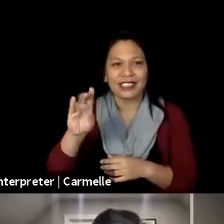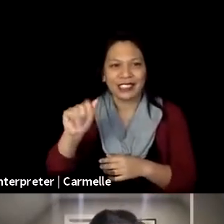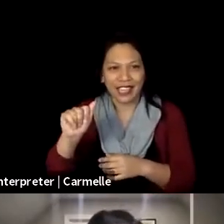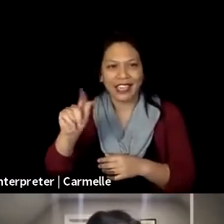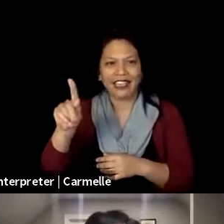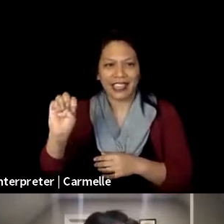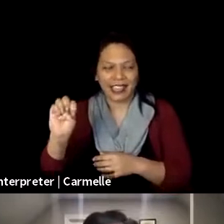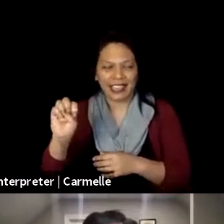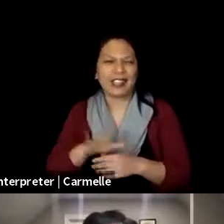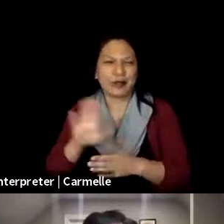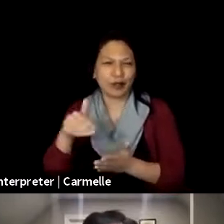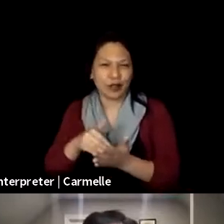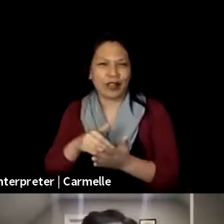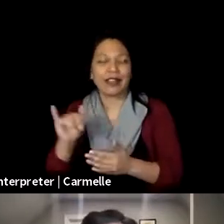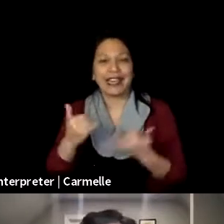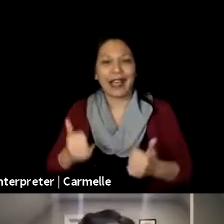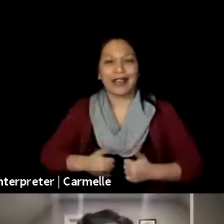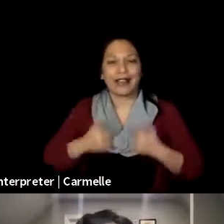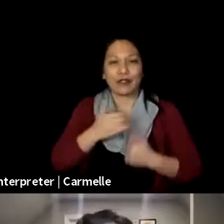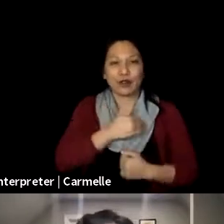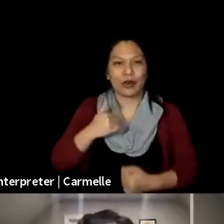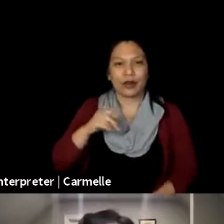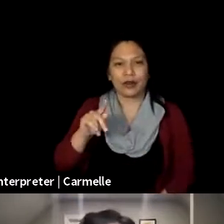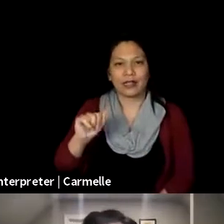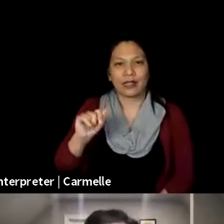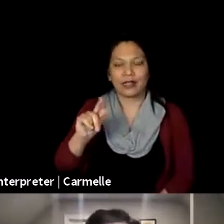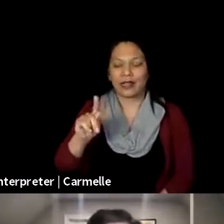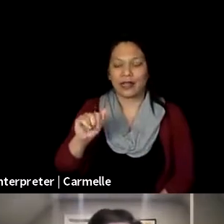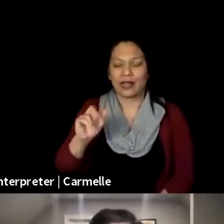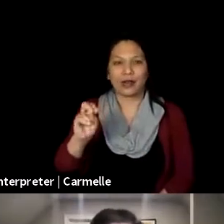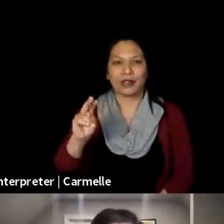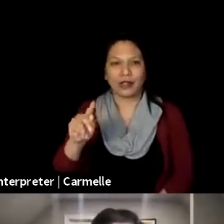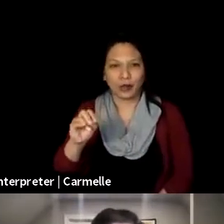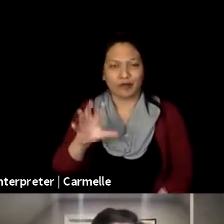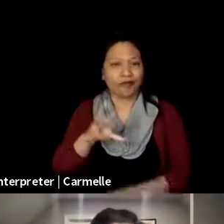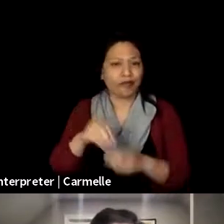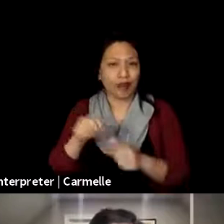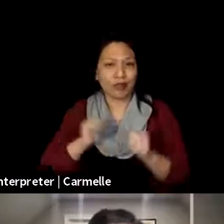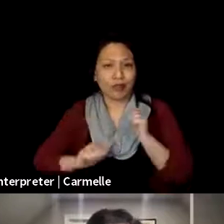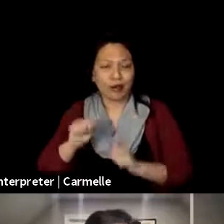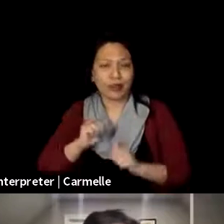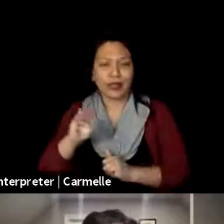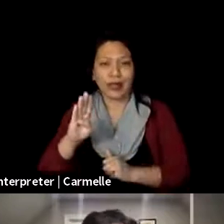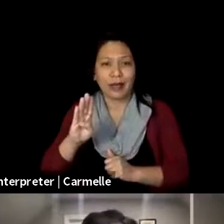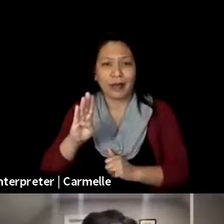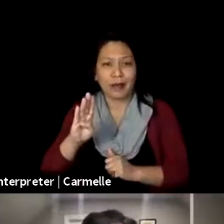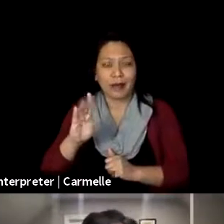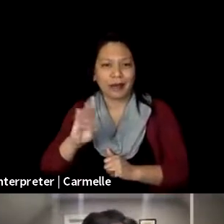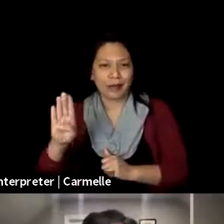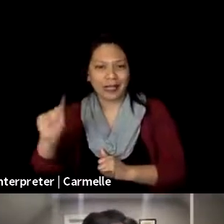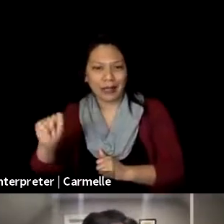Select theater performance credits include Transactions with Buddies in Bad Times, BC Current, and NTS,